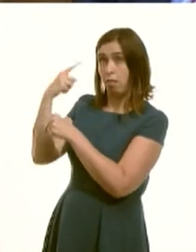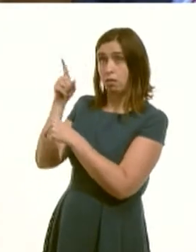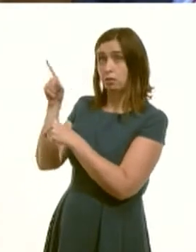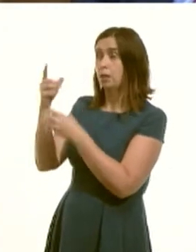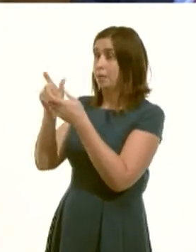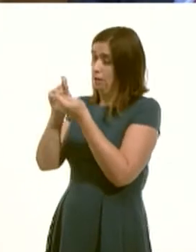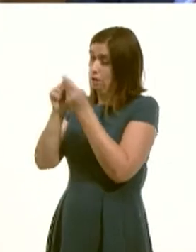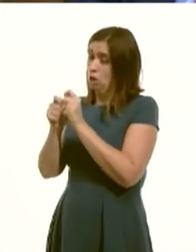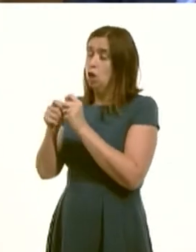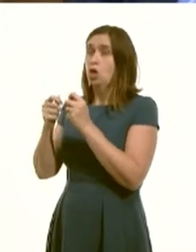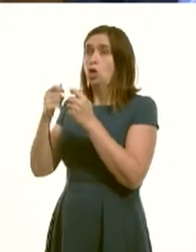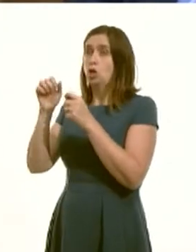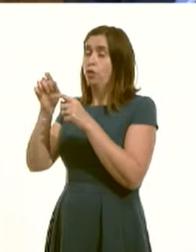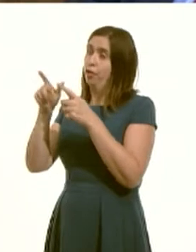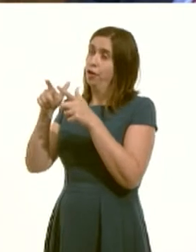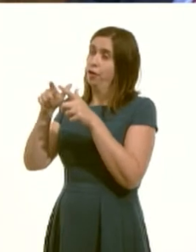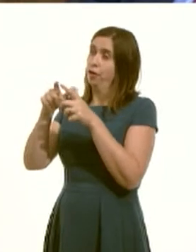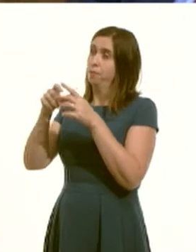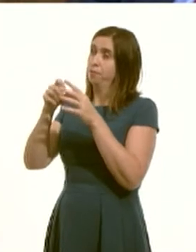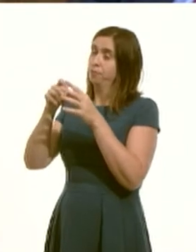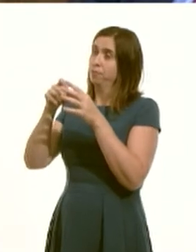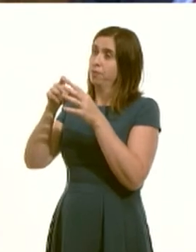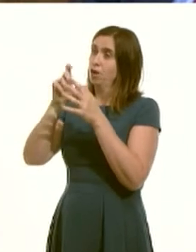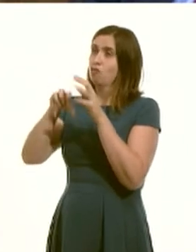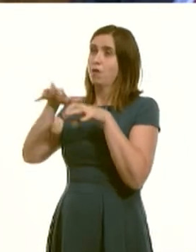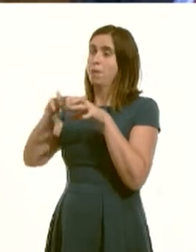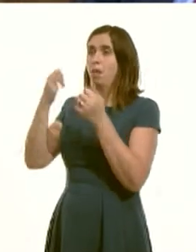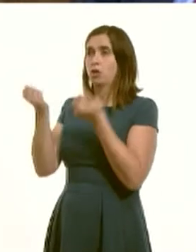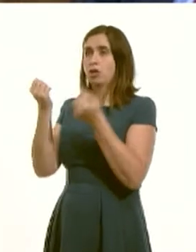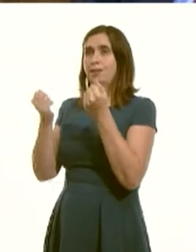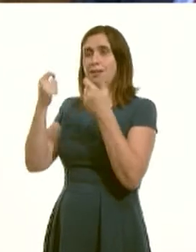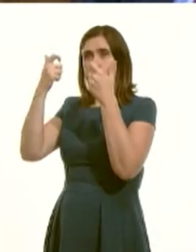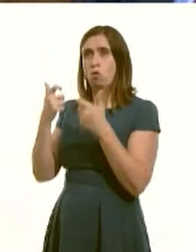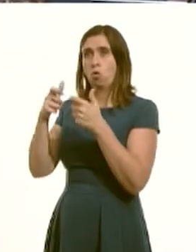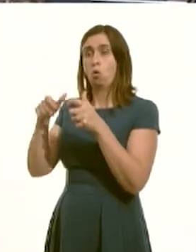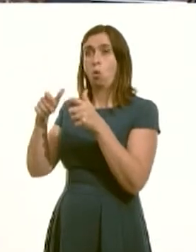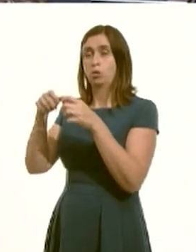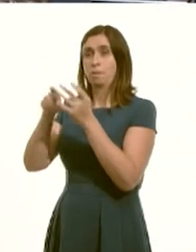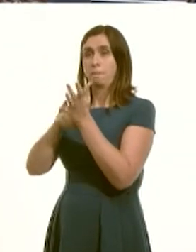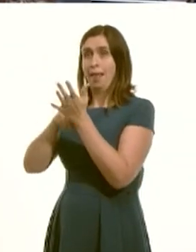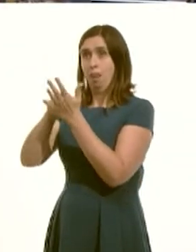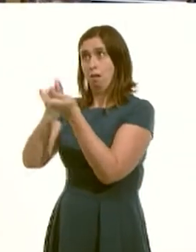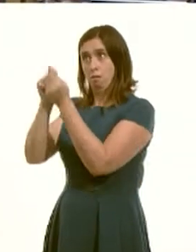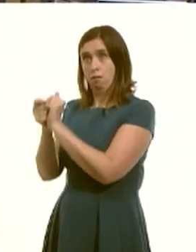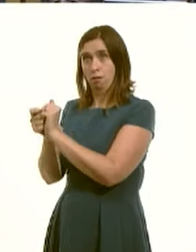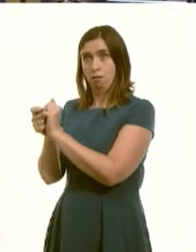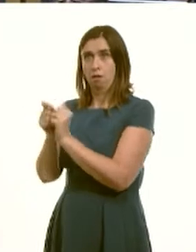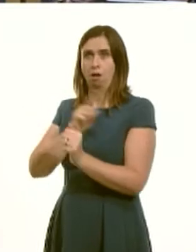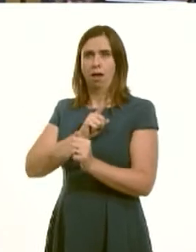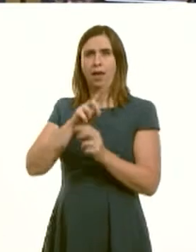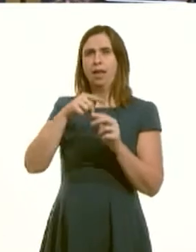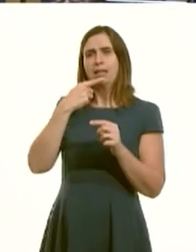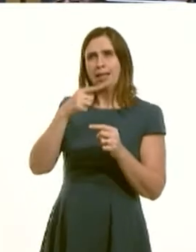Criminal Justice and Courts Bill? That will, for example, reduce the number of initial occasions when a perpetrator must meet